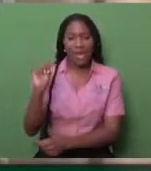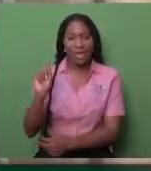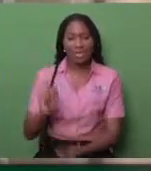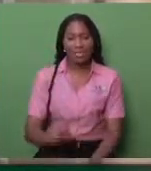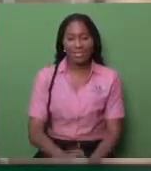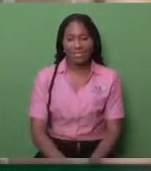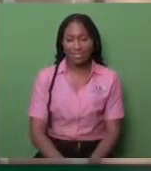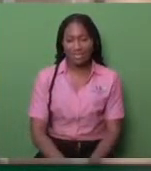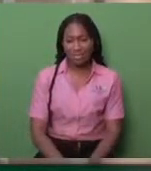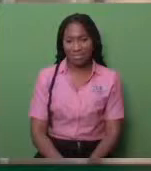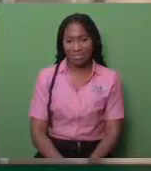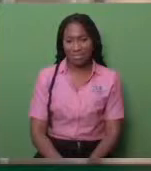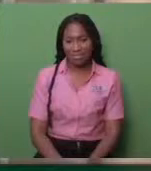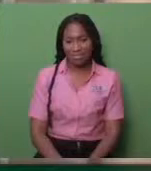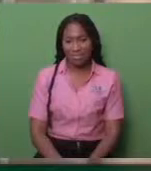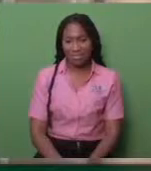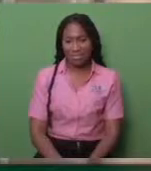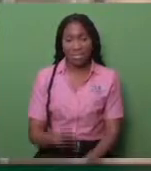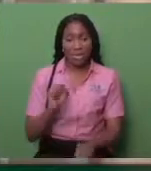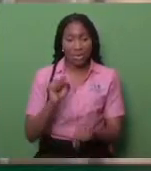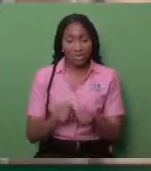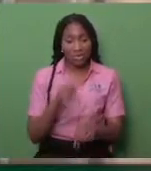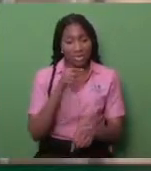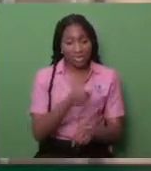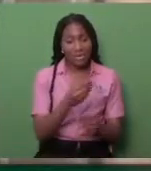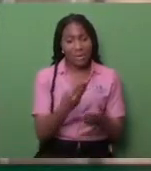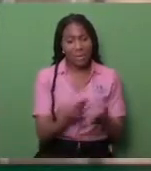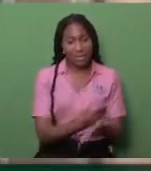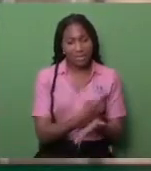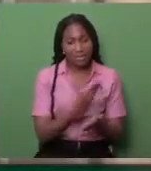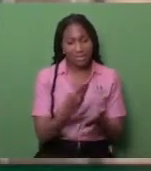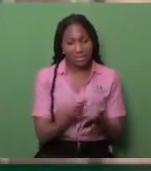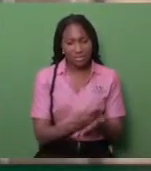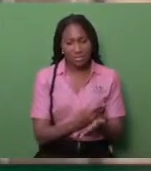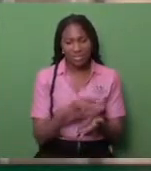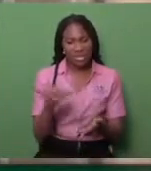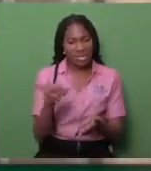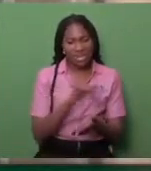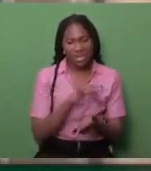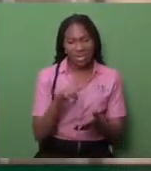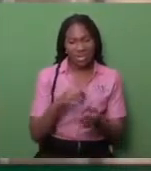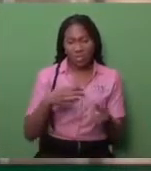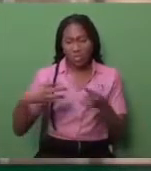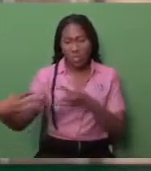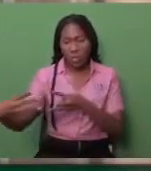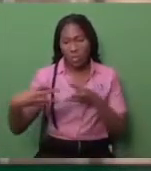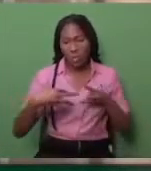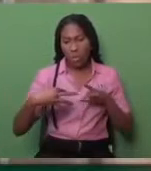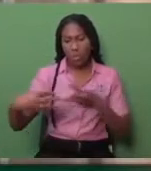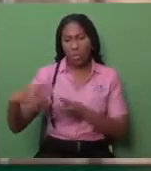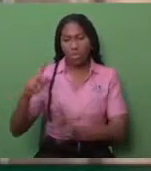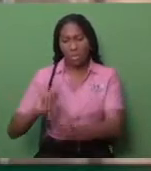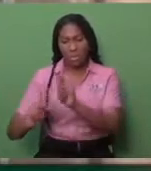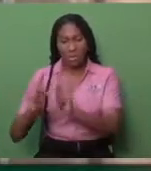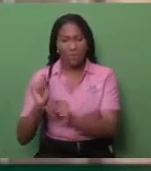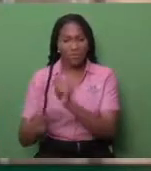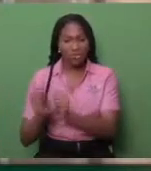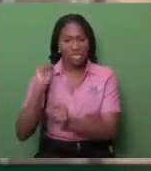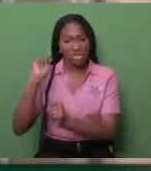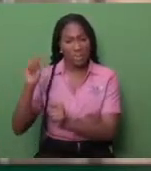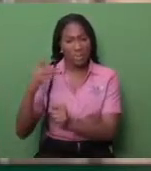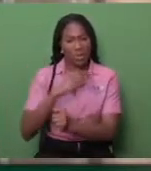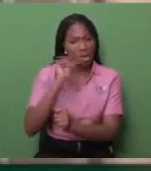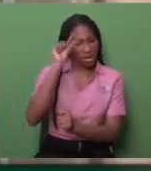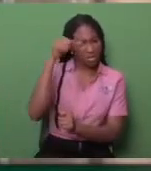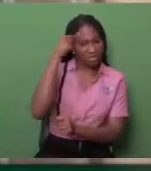So as I say, this budget is a declaration of war on the citizens of Trinidad and Tobago. But this is a war that